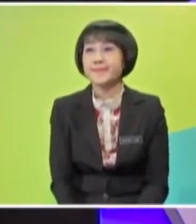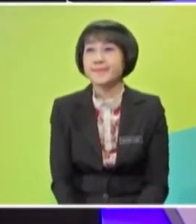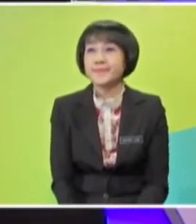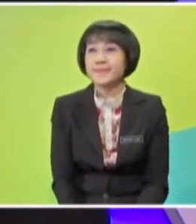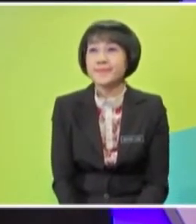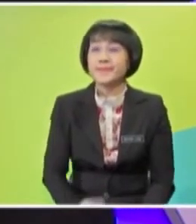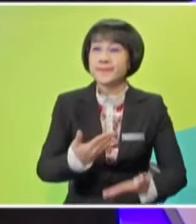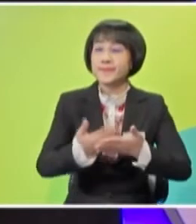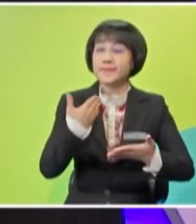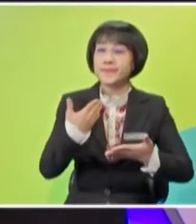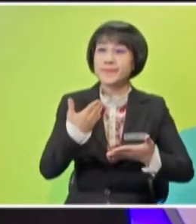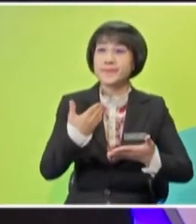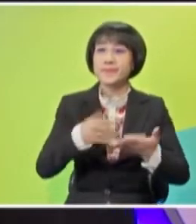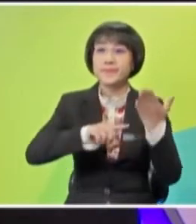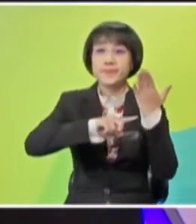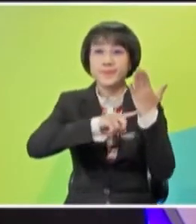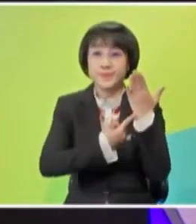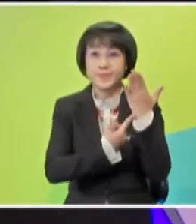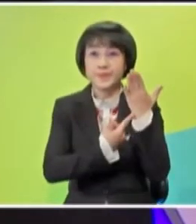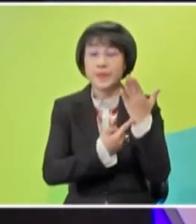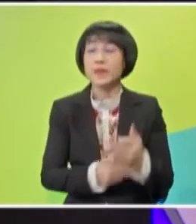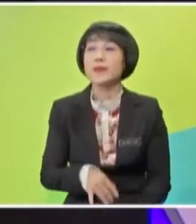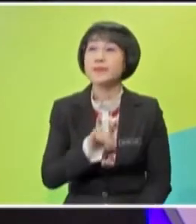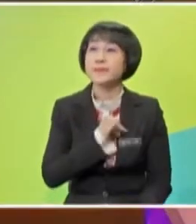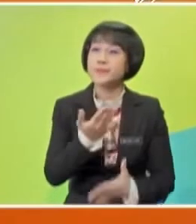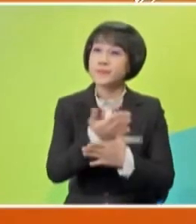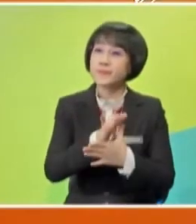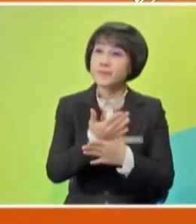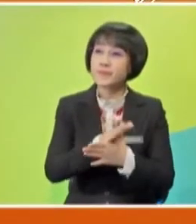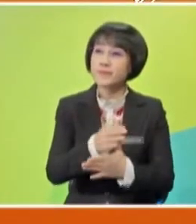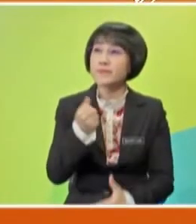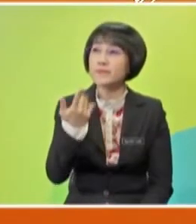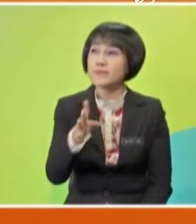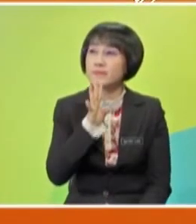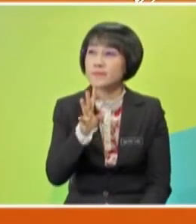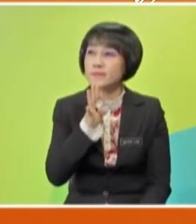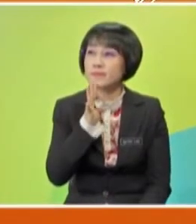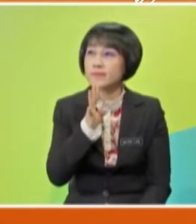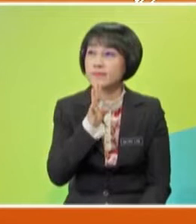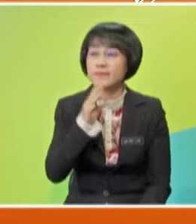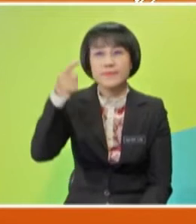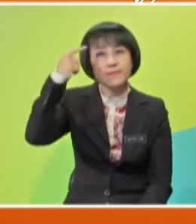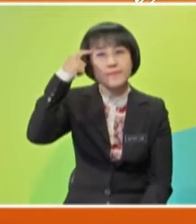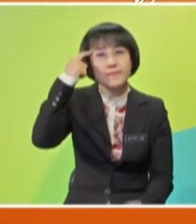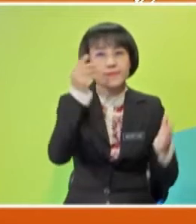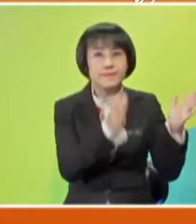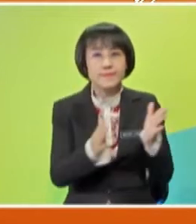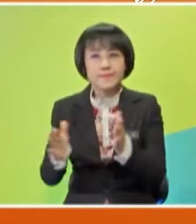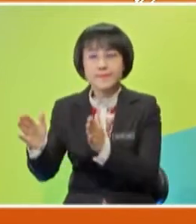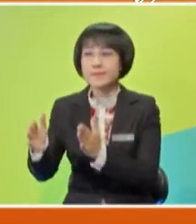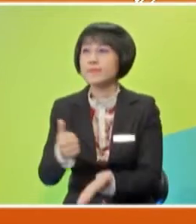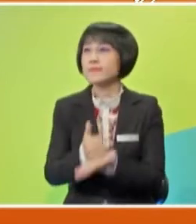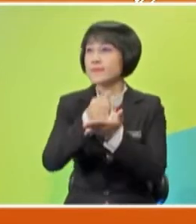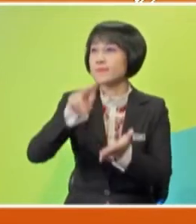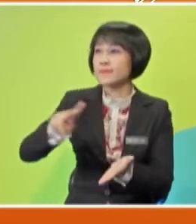before we start doing the activities, I would like to share a few speaking strategies that is going to help our pupils in